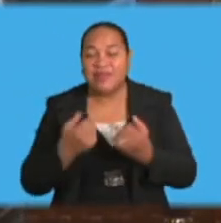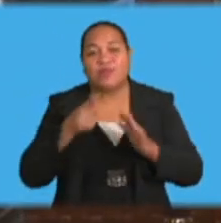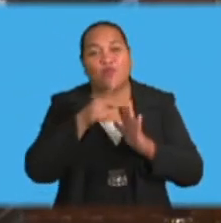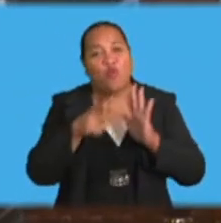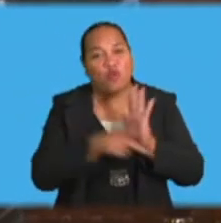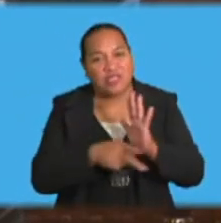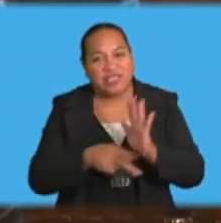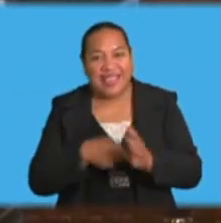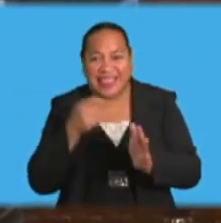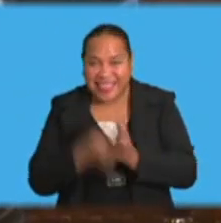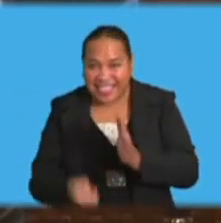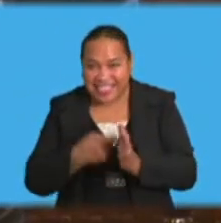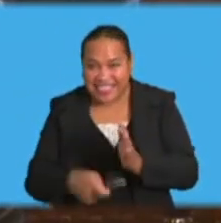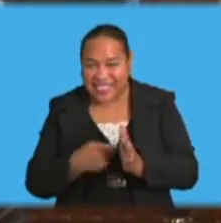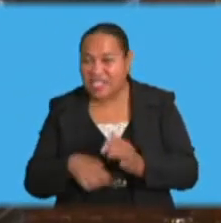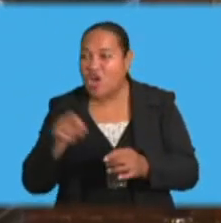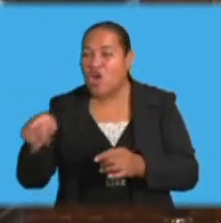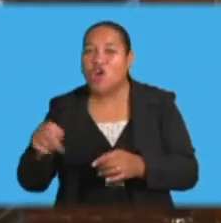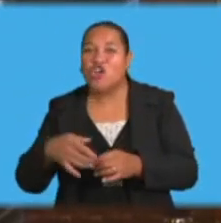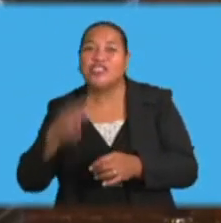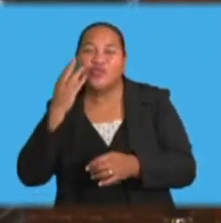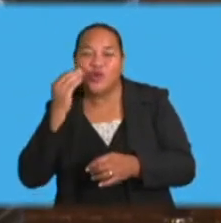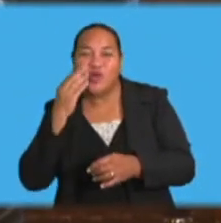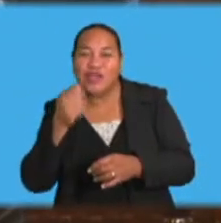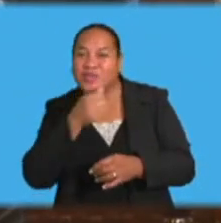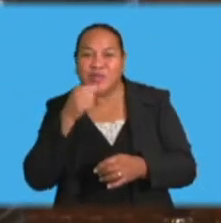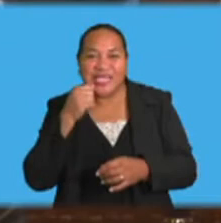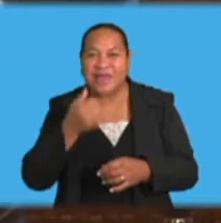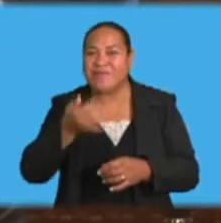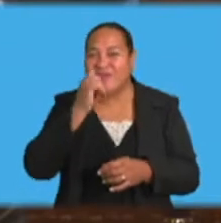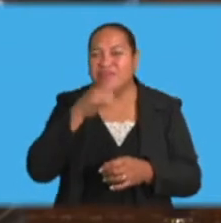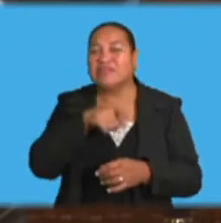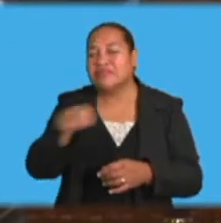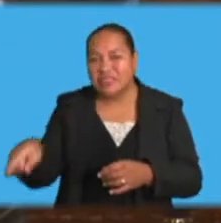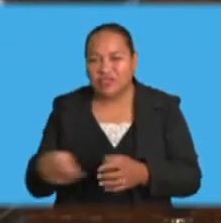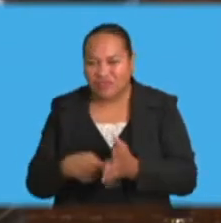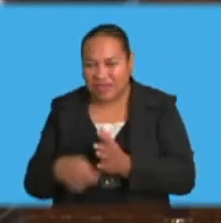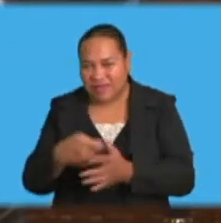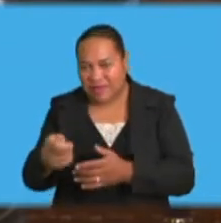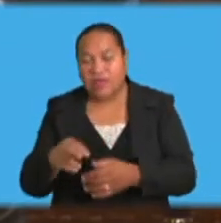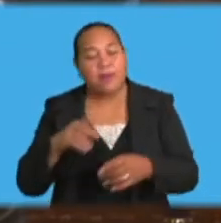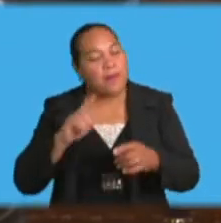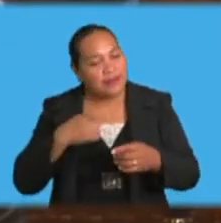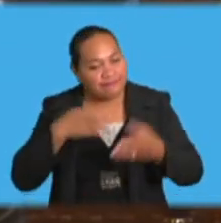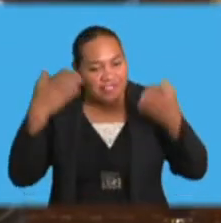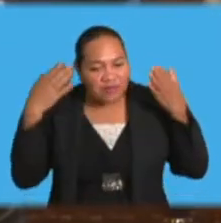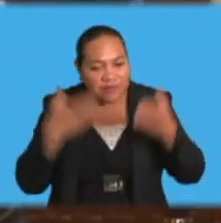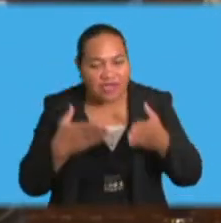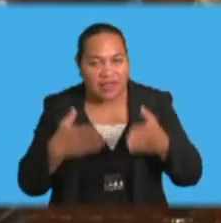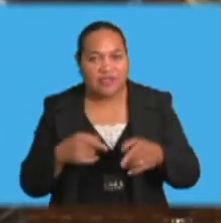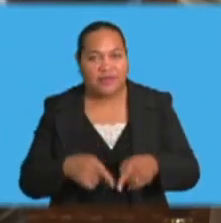in the taxation of sugar-sweetened beverages, all the policies in the Ministry of Health, but I think we need to pay a lot of special attention to